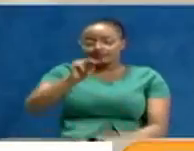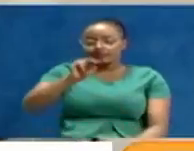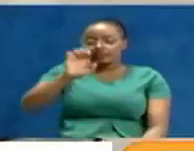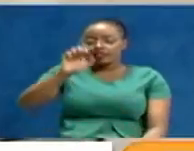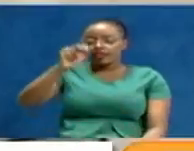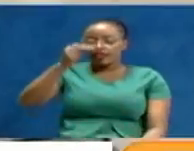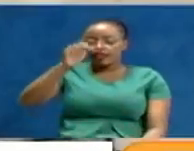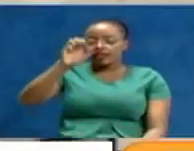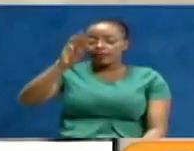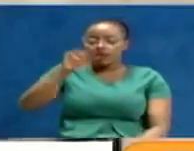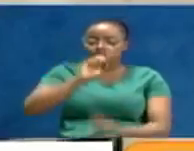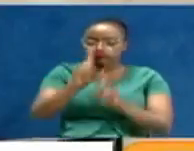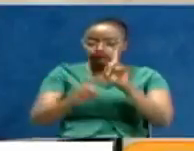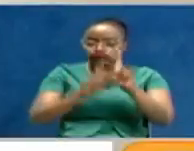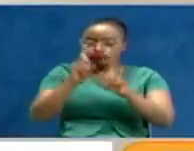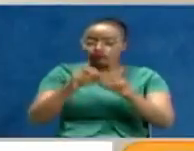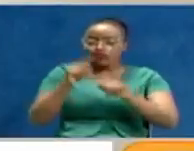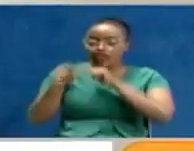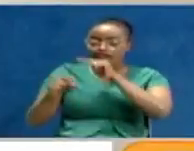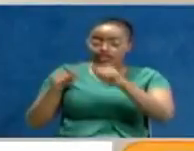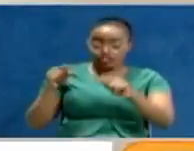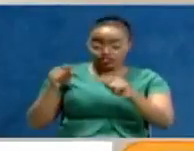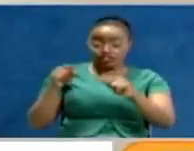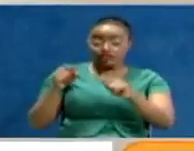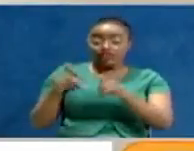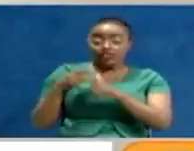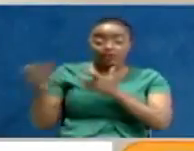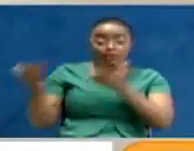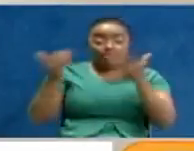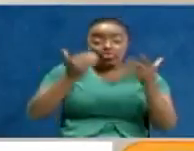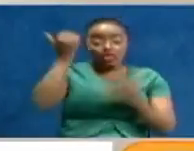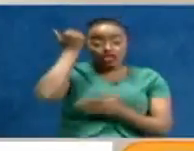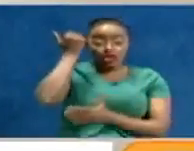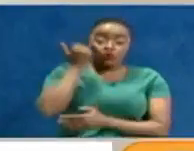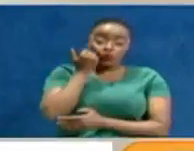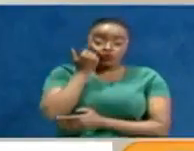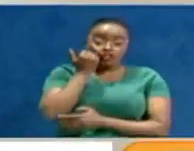who is still being grilled by detectives over the murder incident, will be arraigned next week.